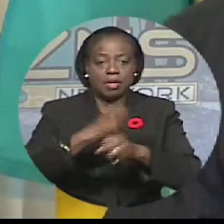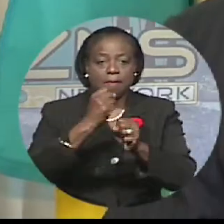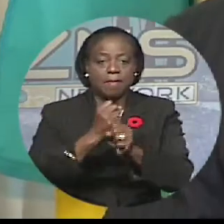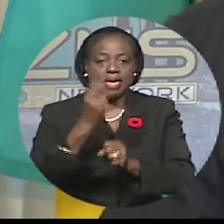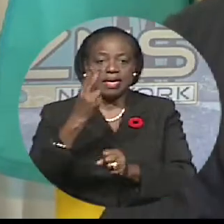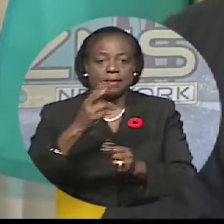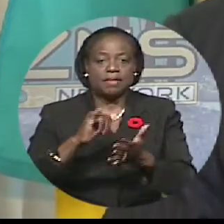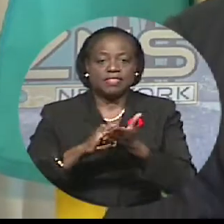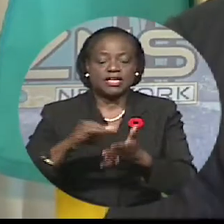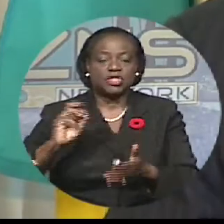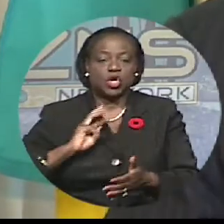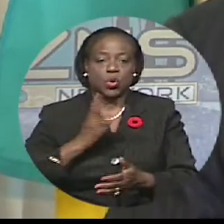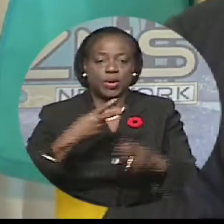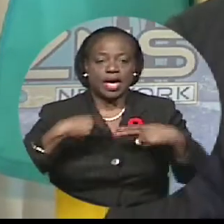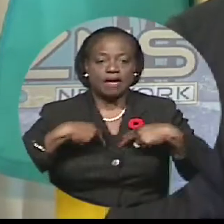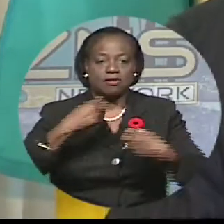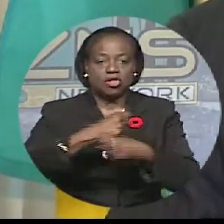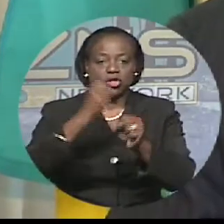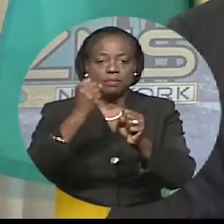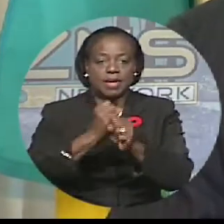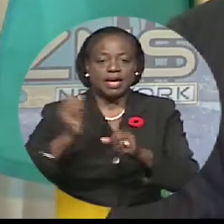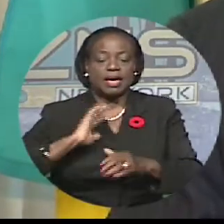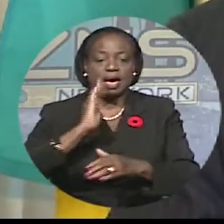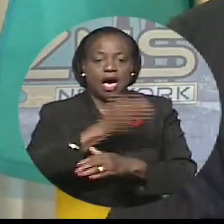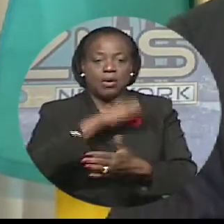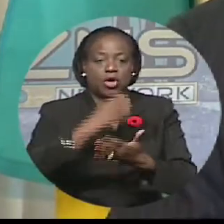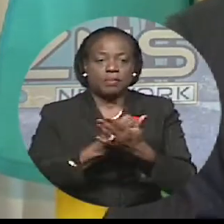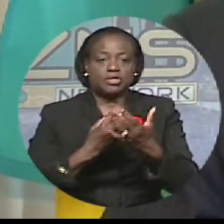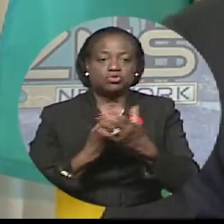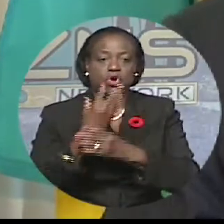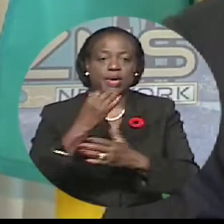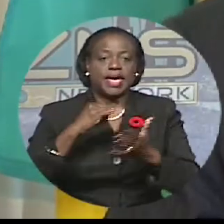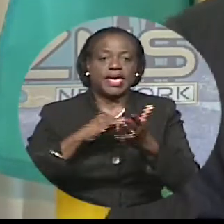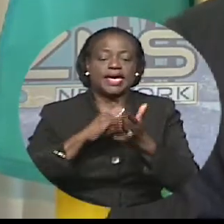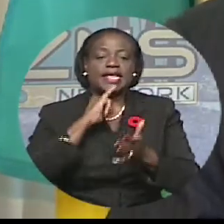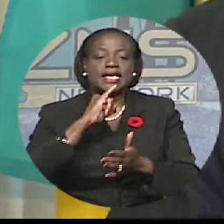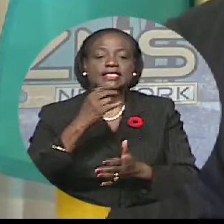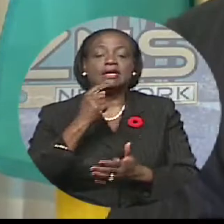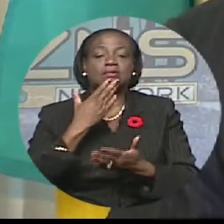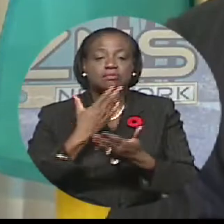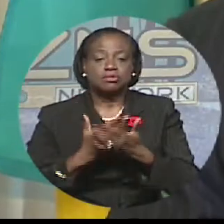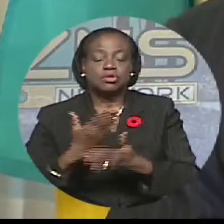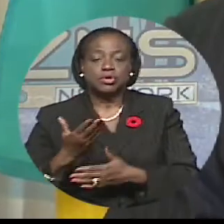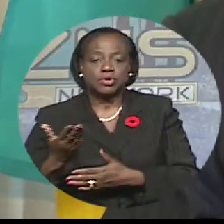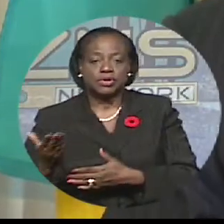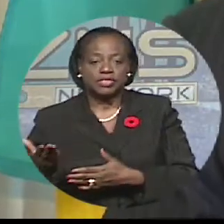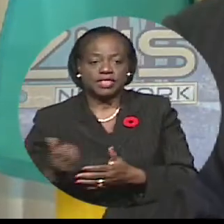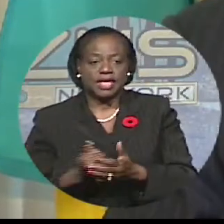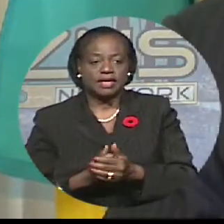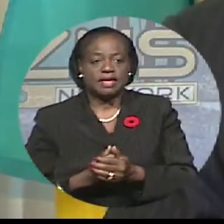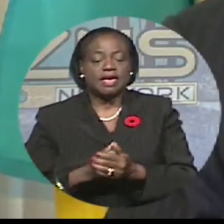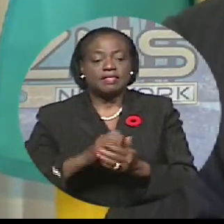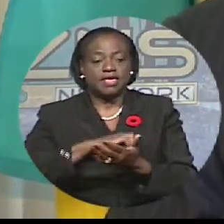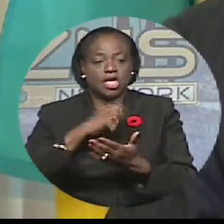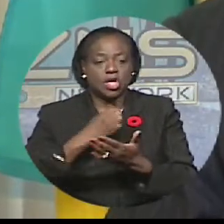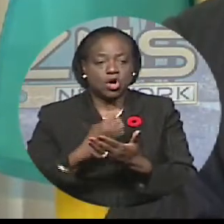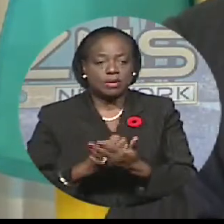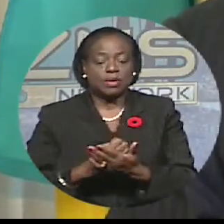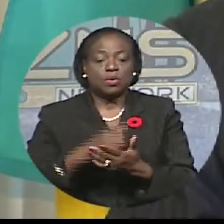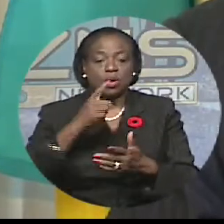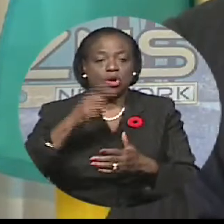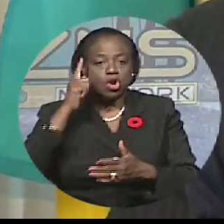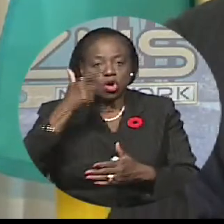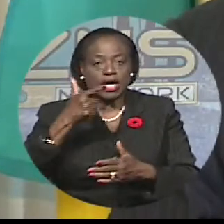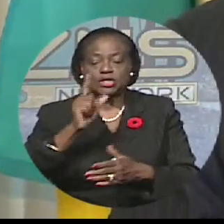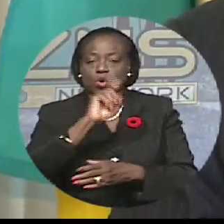economy to grow. It's not a bad thing, it's a good thing, particularly as you look at a policy that has legs and you look at where the world is headed